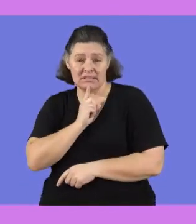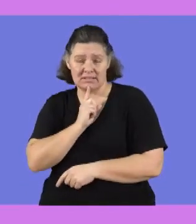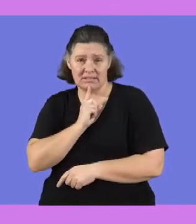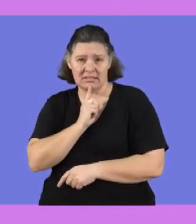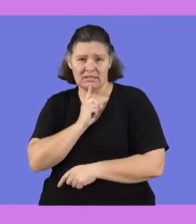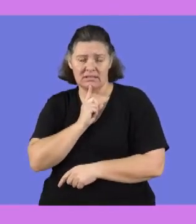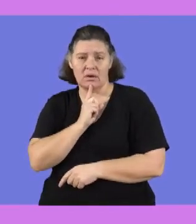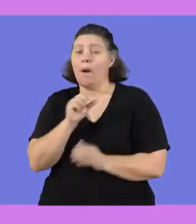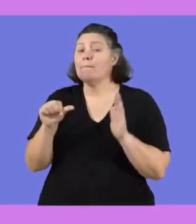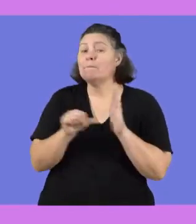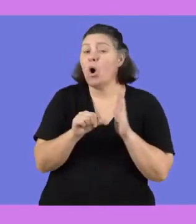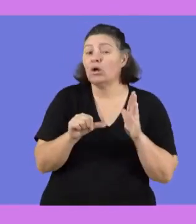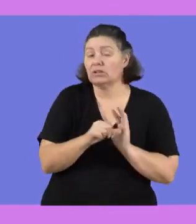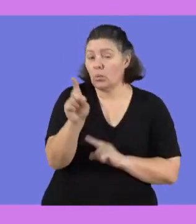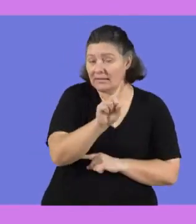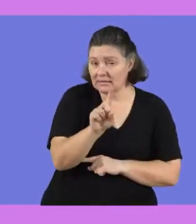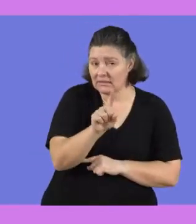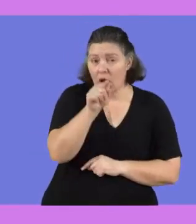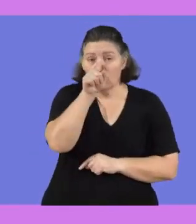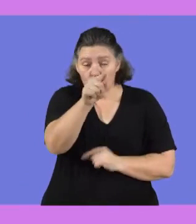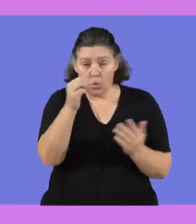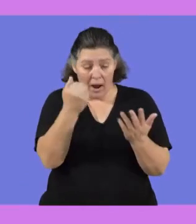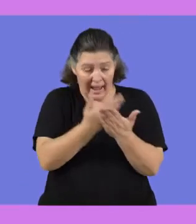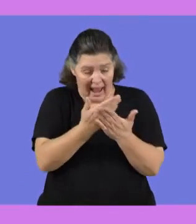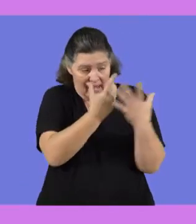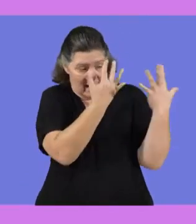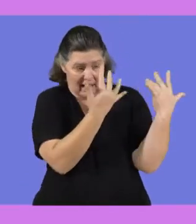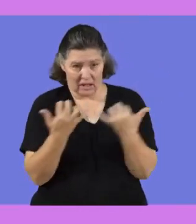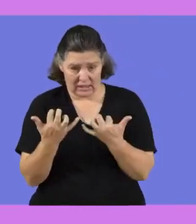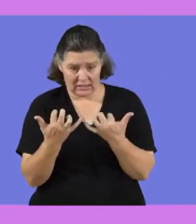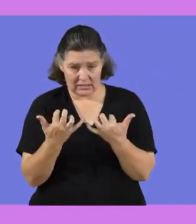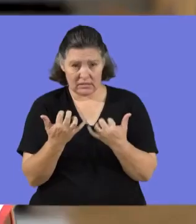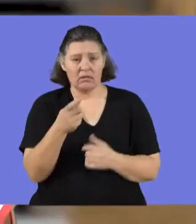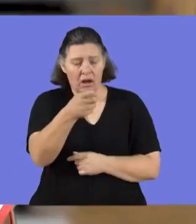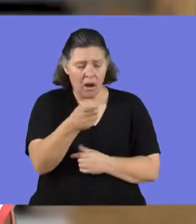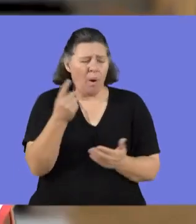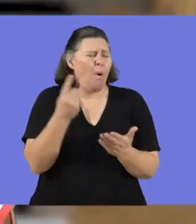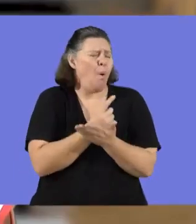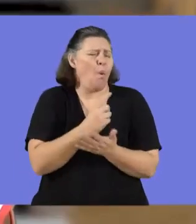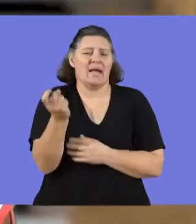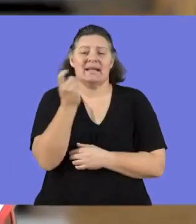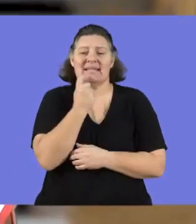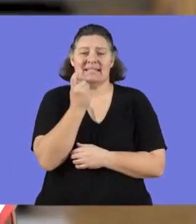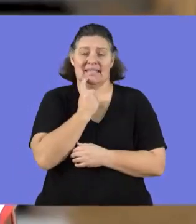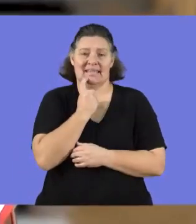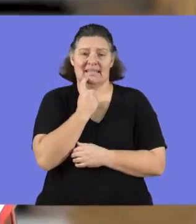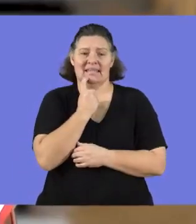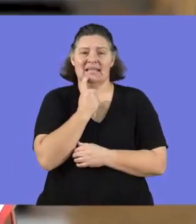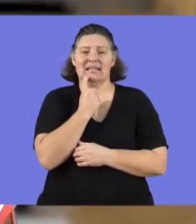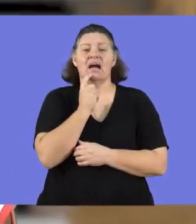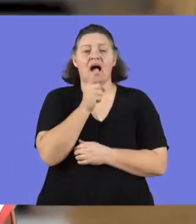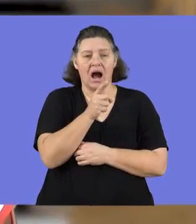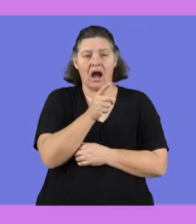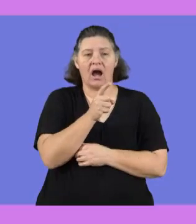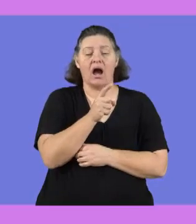1,000, what is key? We say for you to do the calculation, it is always easy to